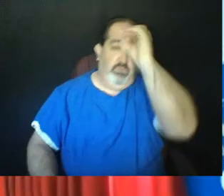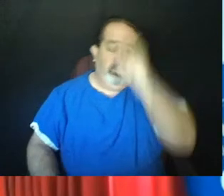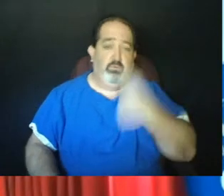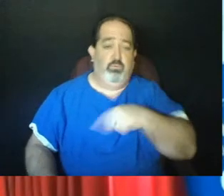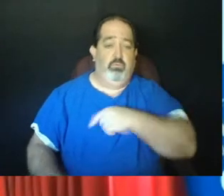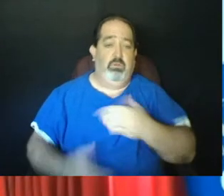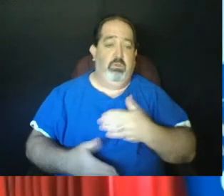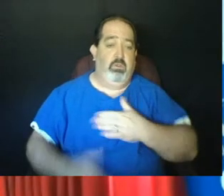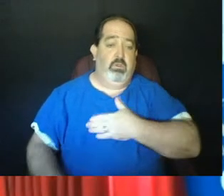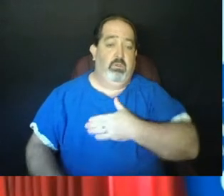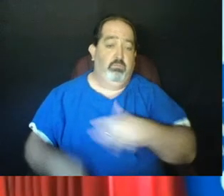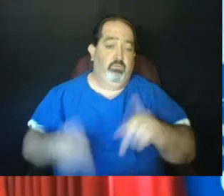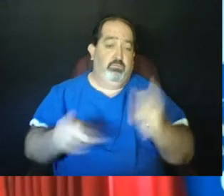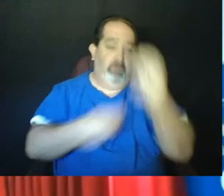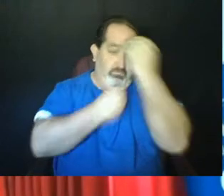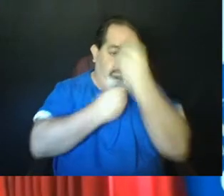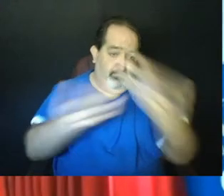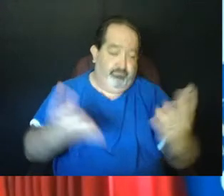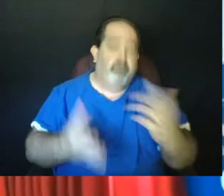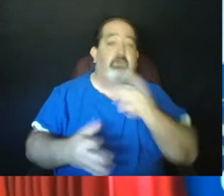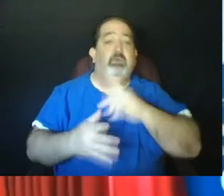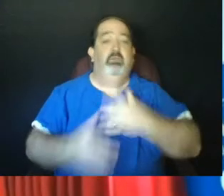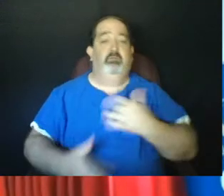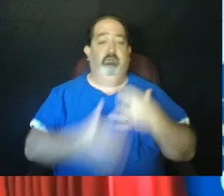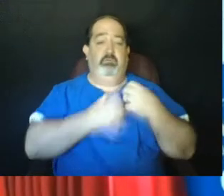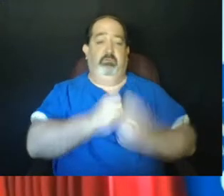voice them. Be compassionate to them all.